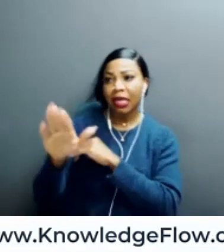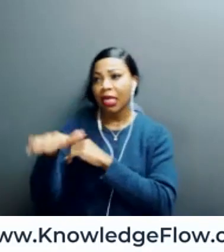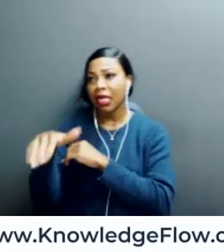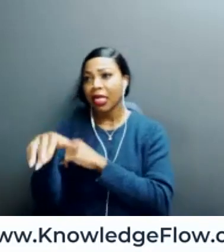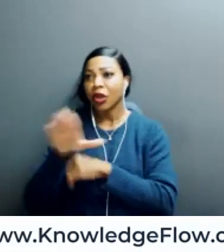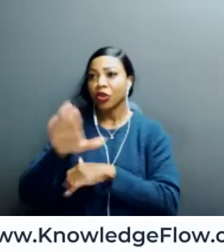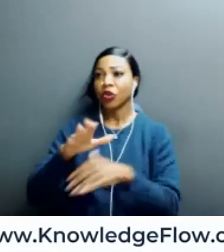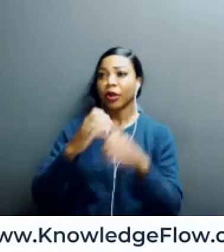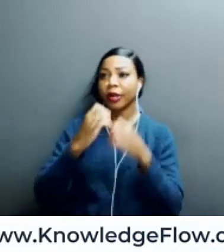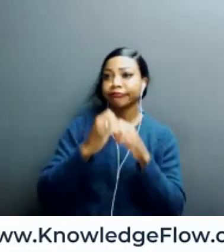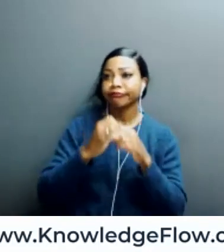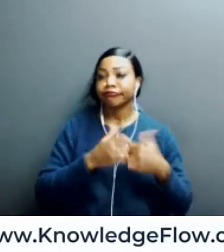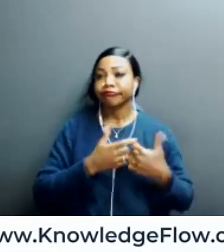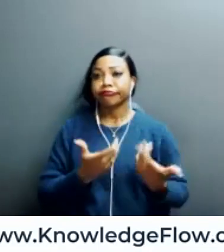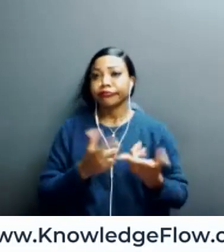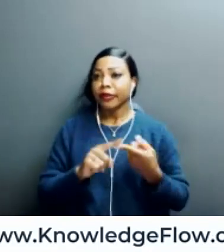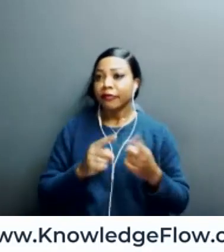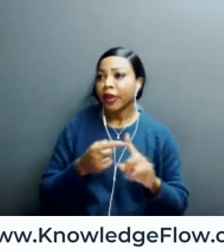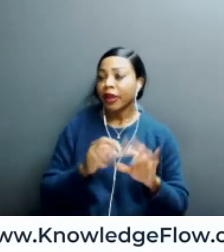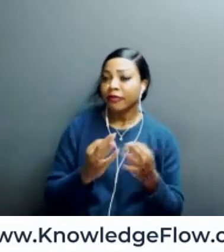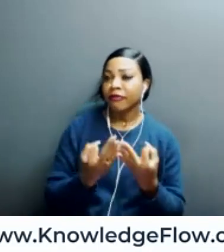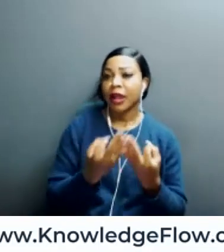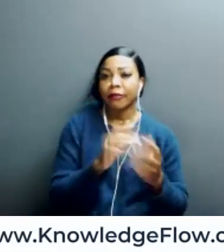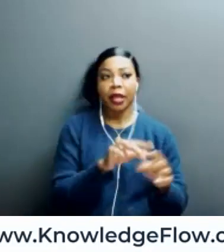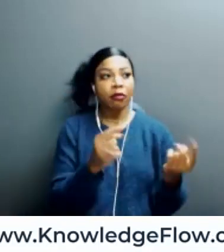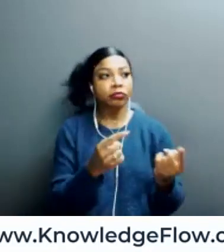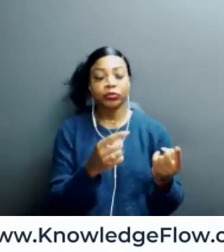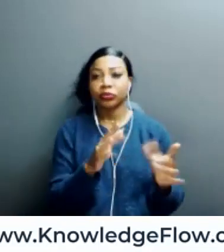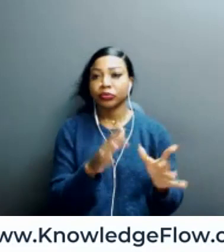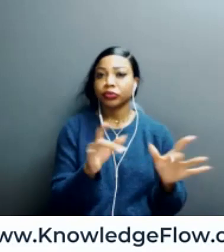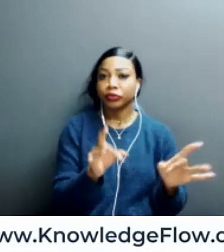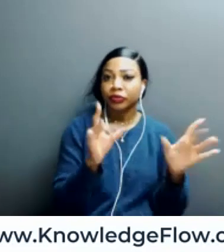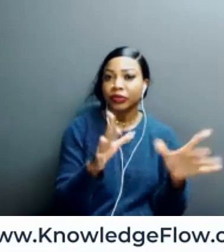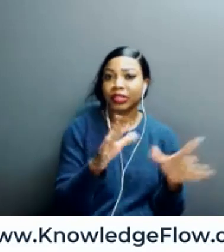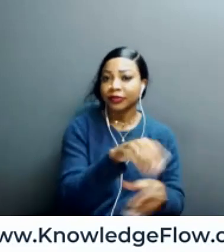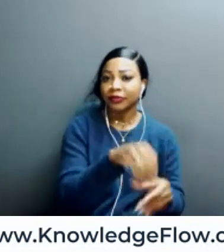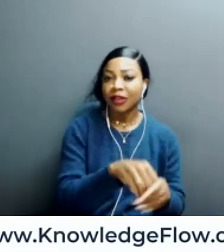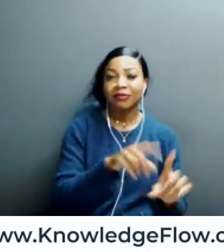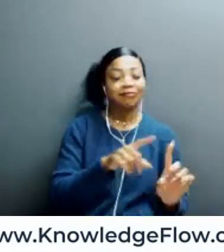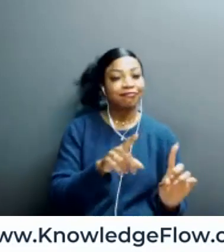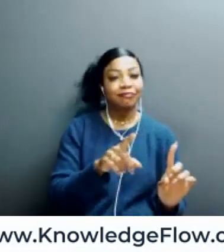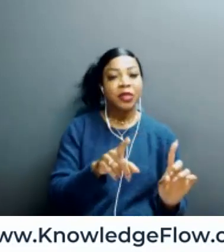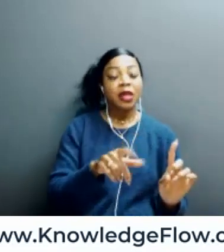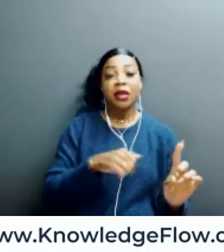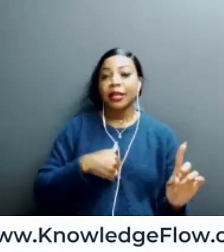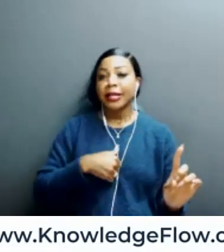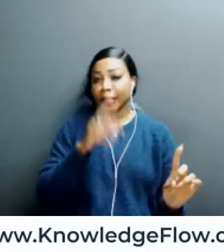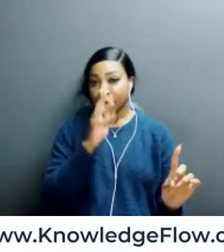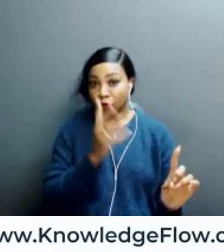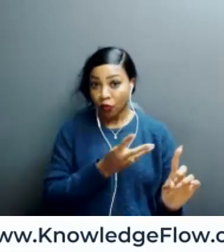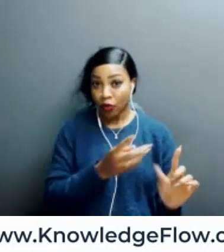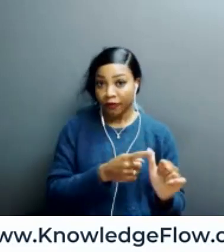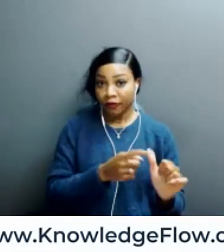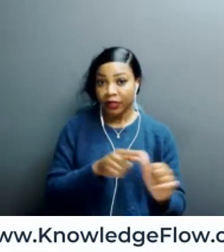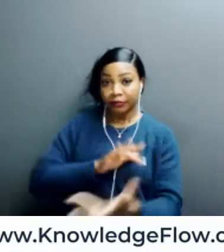assistance in those instances we really just strongly recommend that you reach out to that person through another way so if it's somebody